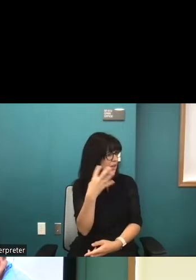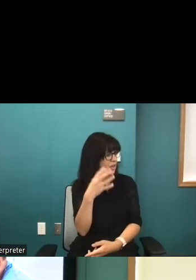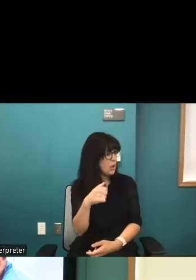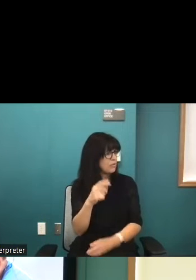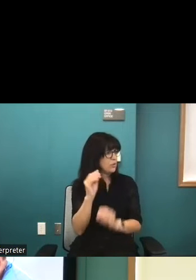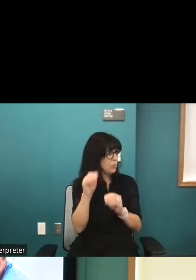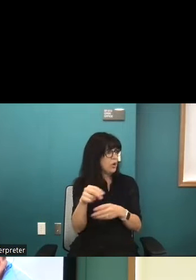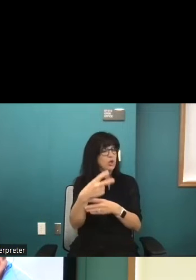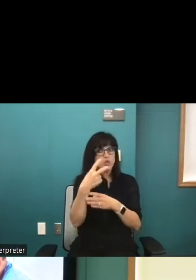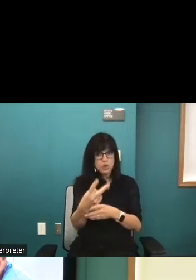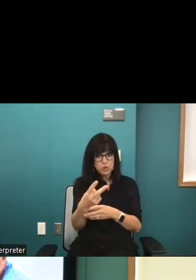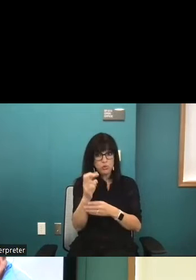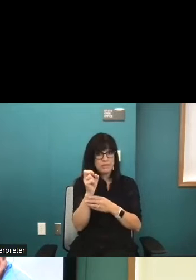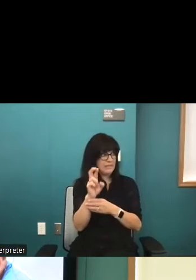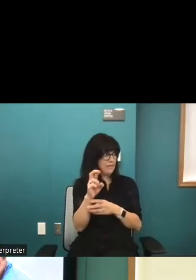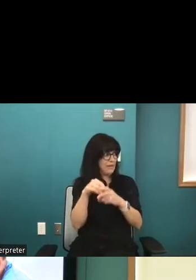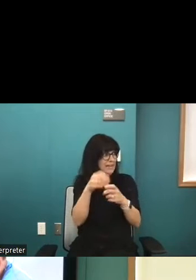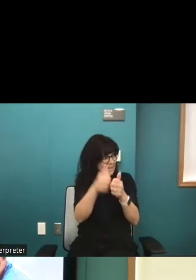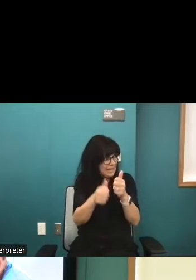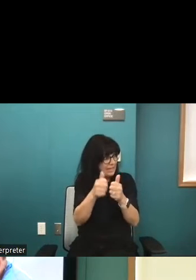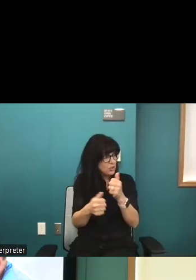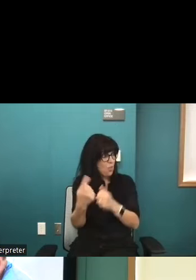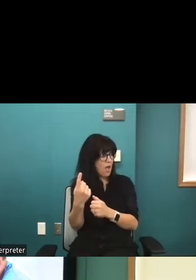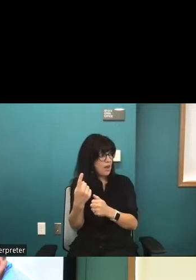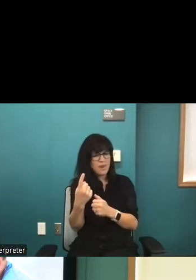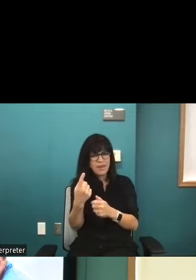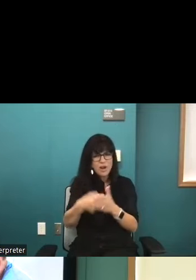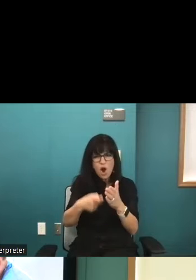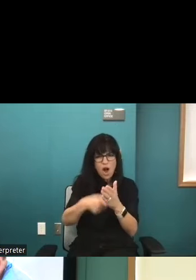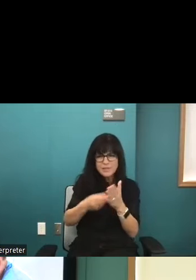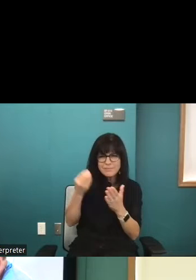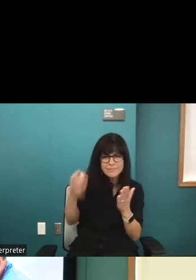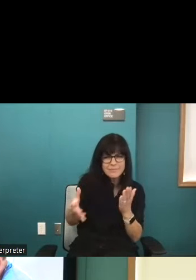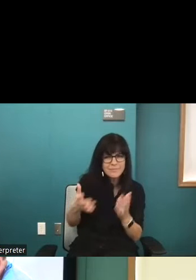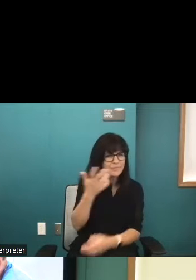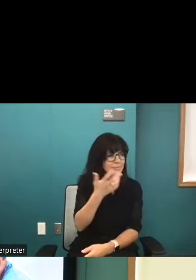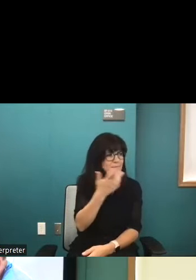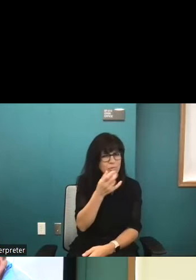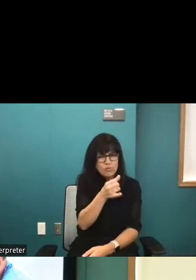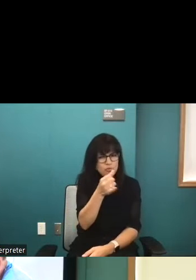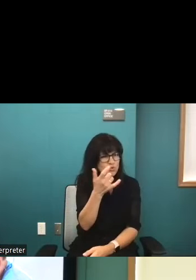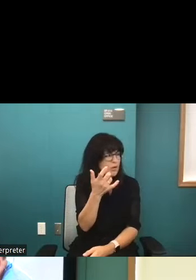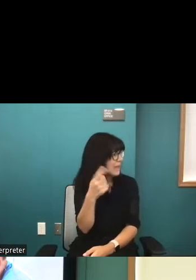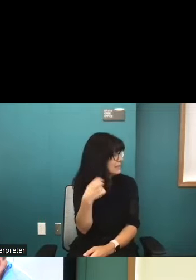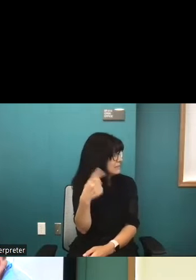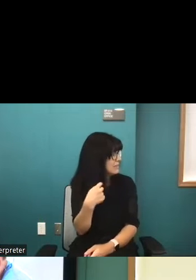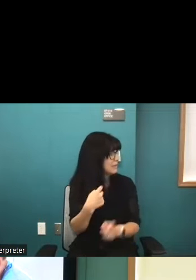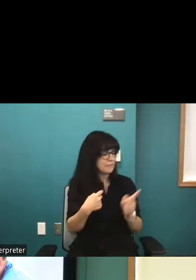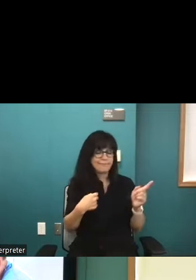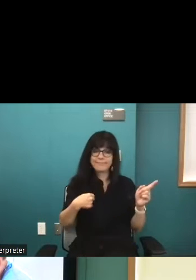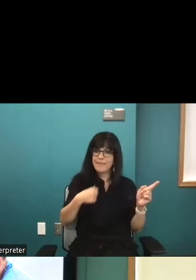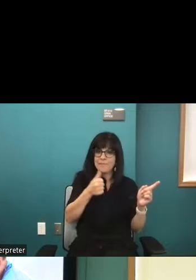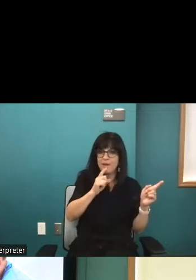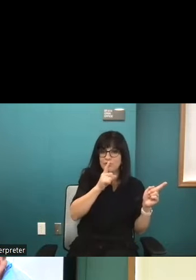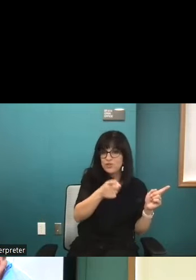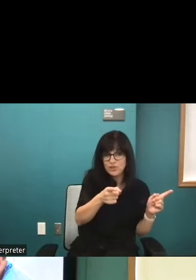2 receivers into each of those units. Cost-wise too. I think it's crazy. I'm not